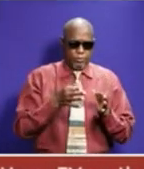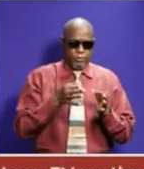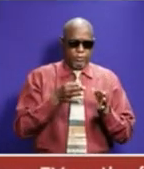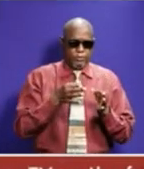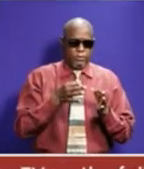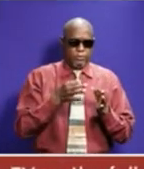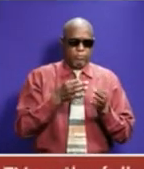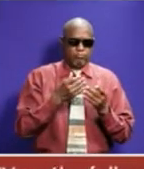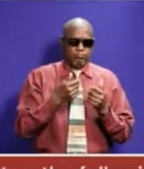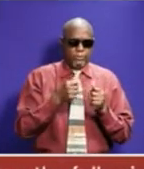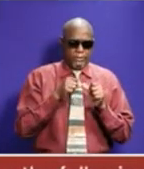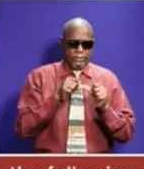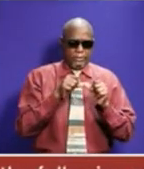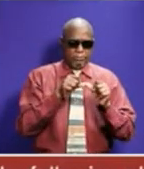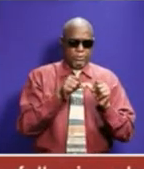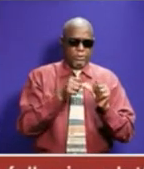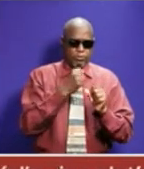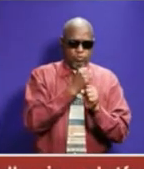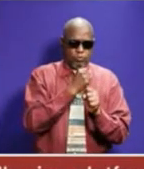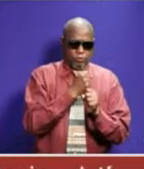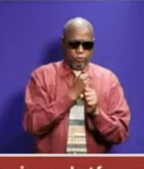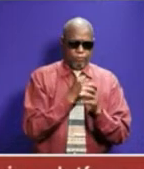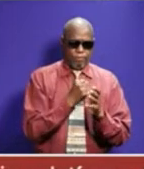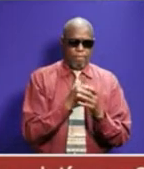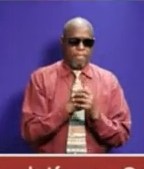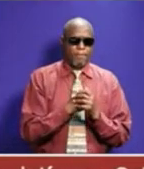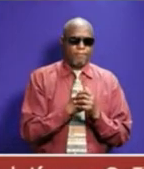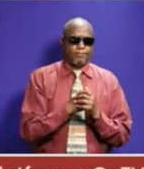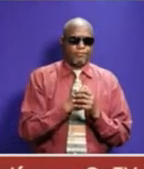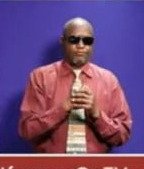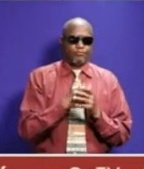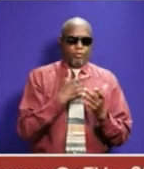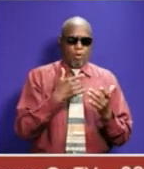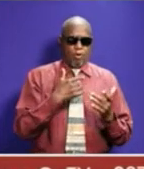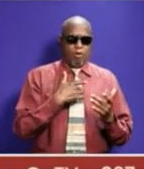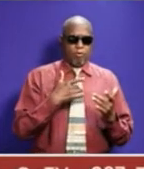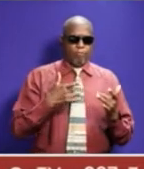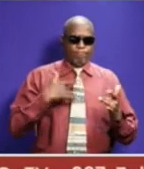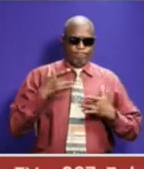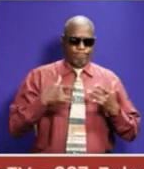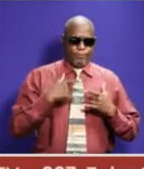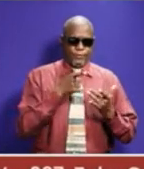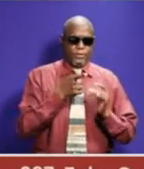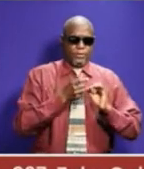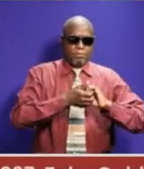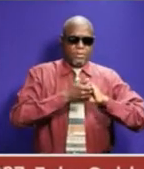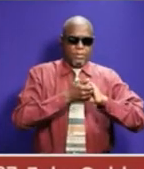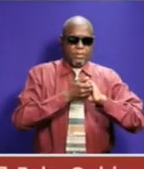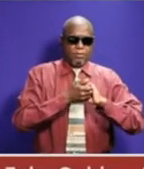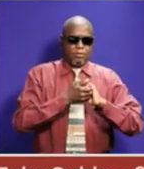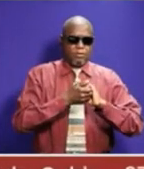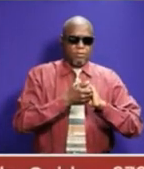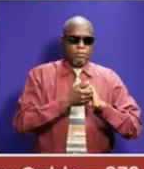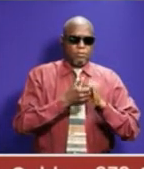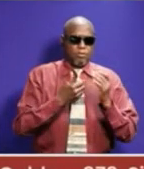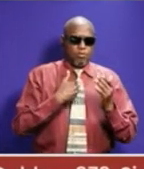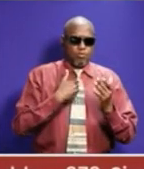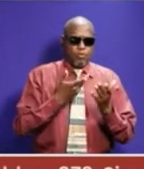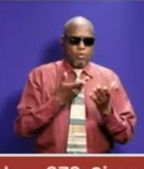driving sustainability. We are excited for this partnership that we are getting into